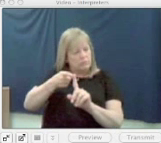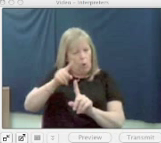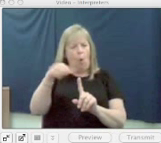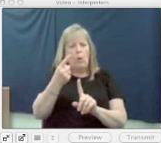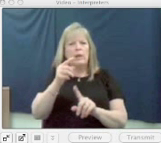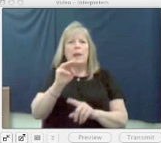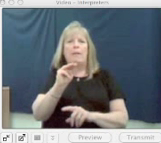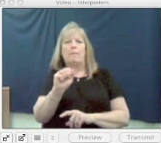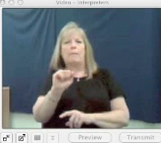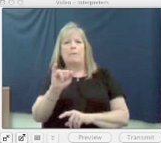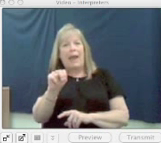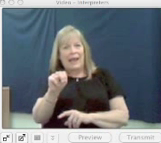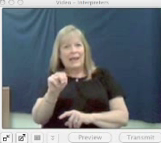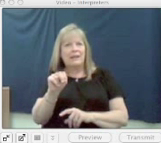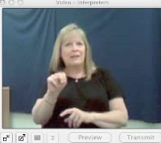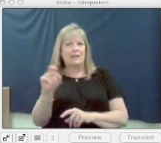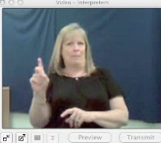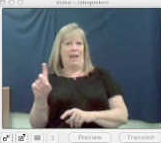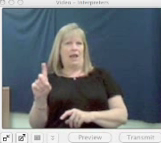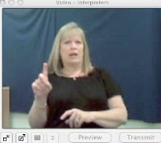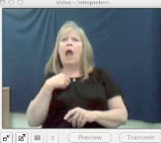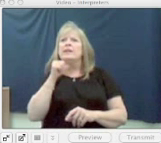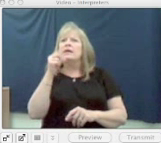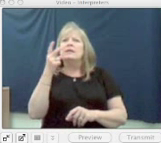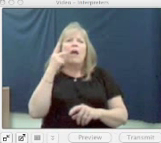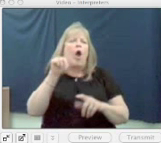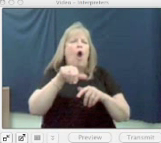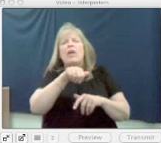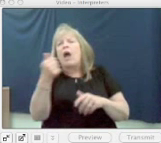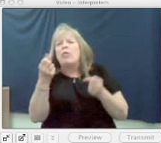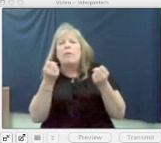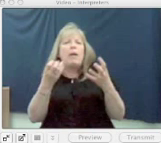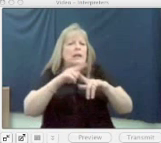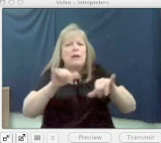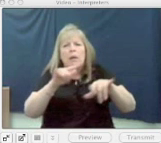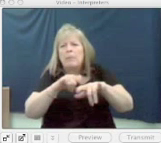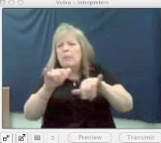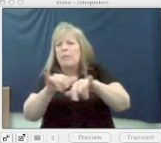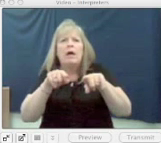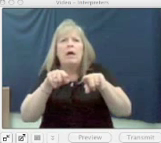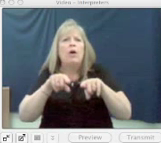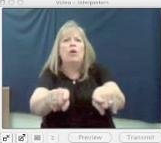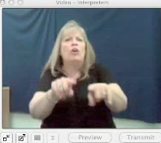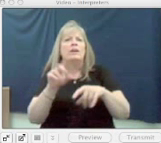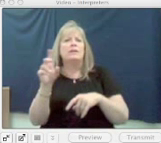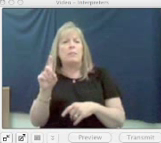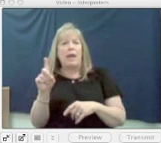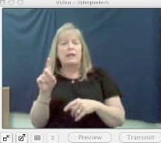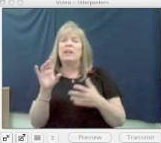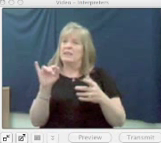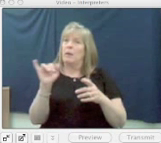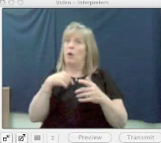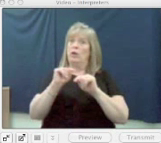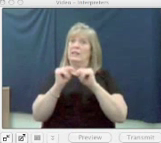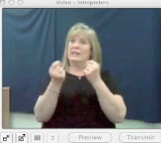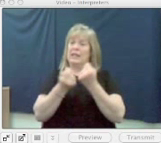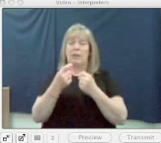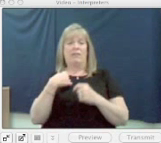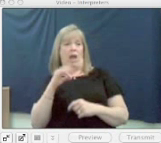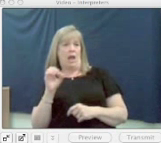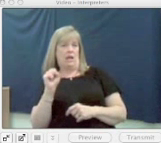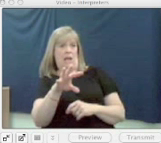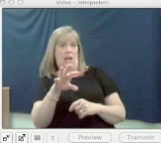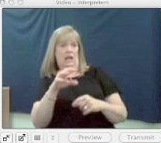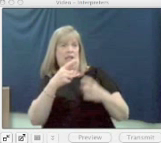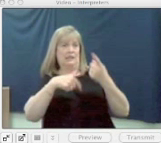I didn't see the concurrent demands. And even as a team person, if I throw out a sign to my team interpreter and she doesn't choose it, do